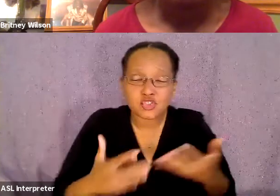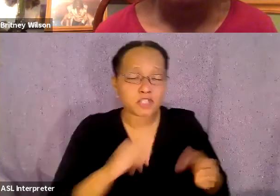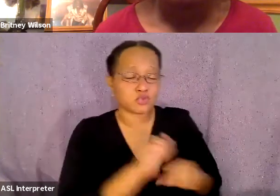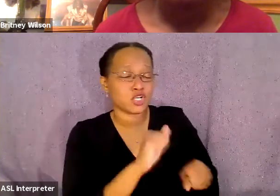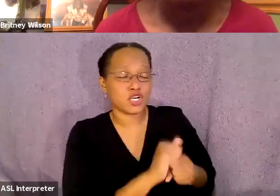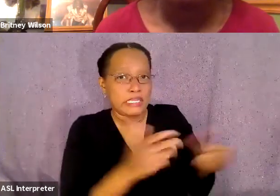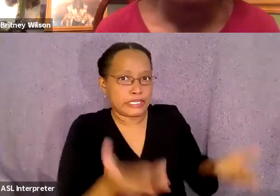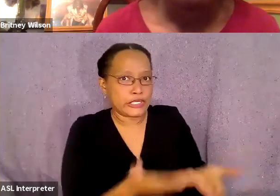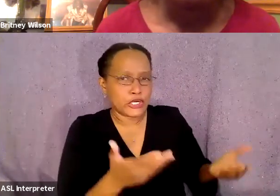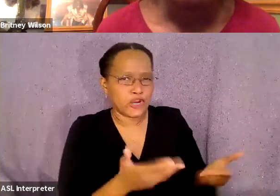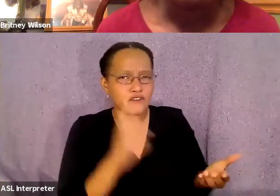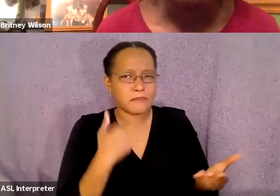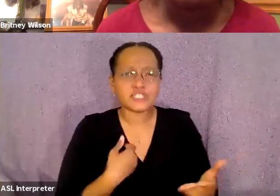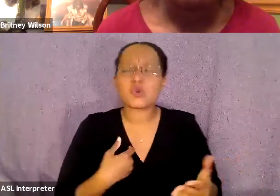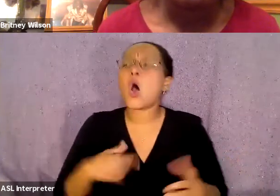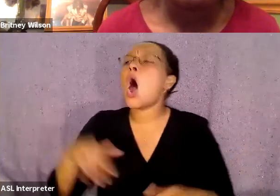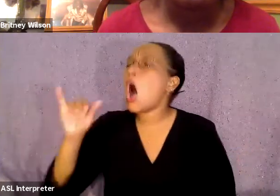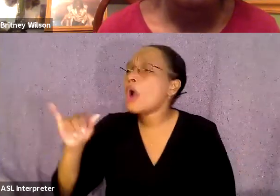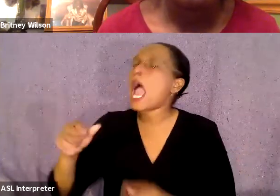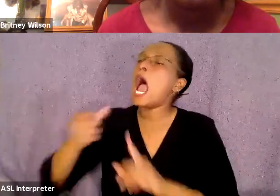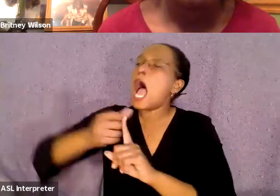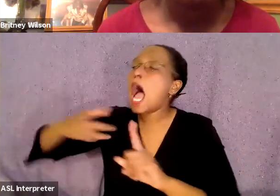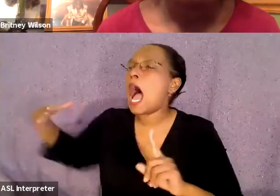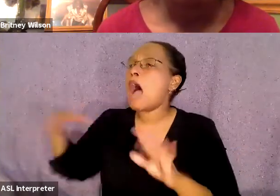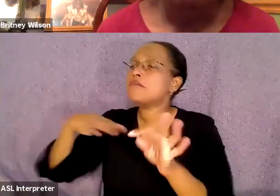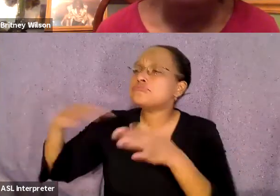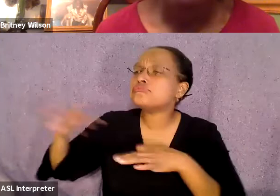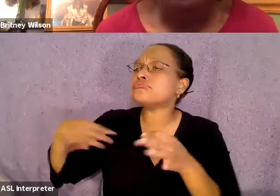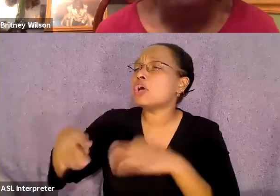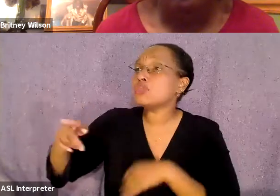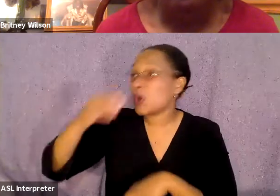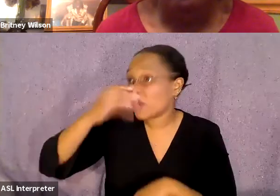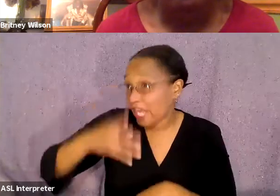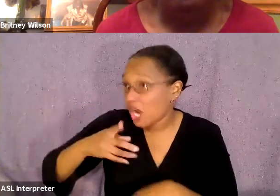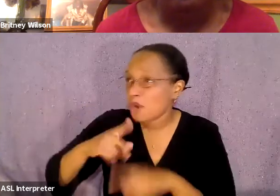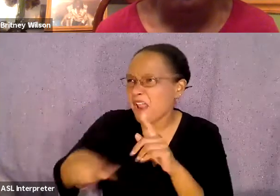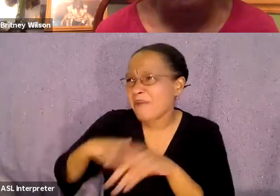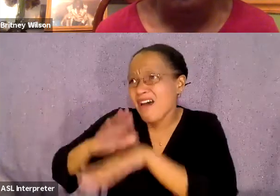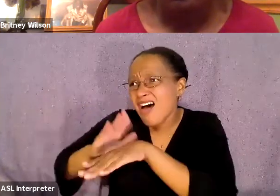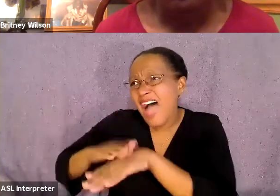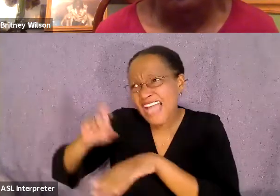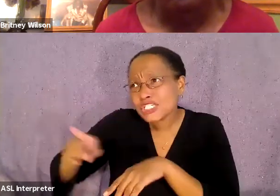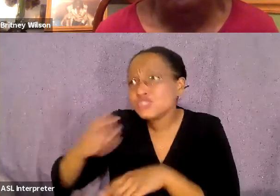to sit back and be like, oh yeah, let me teach you, person who doesn't care. I need you to care. No, I don't.